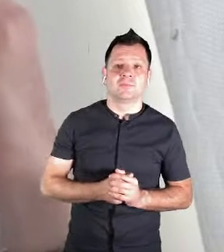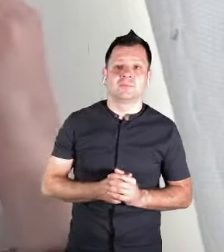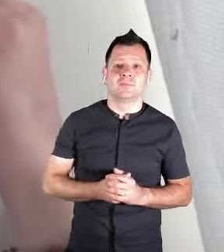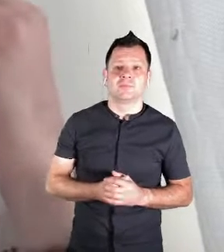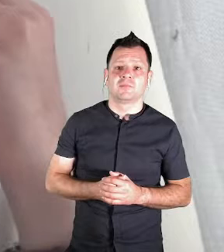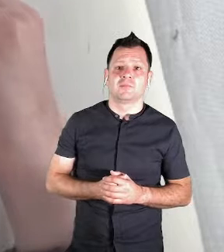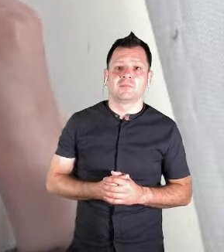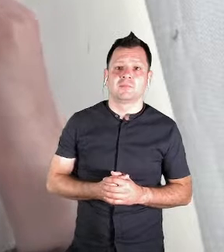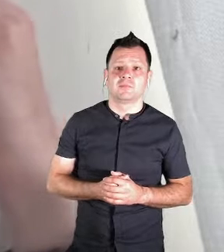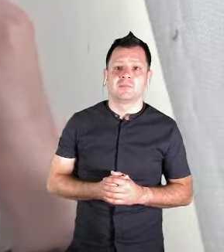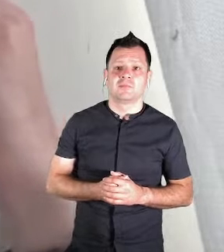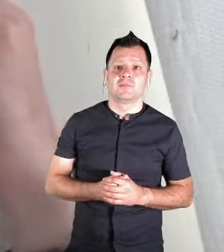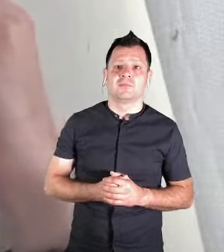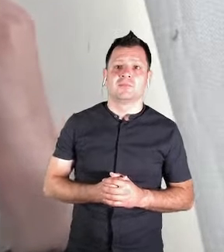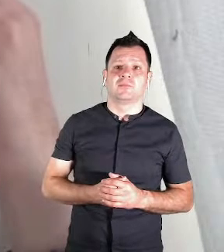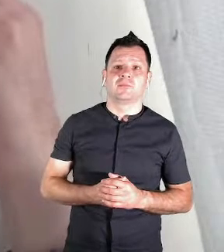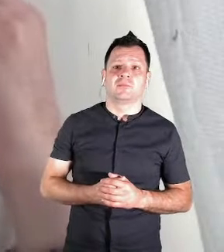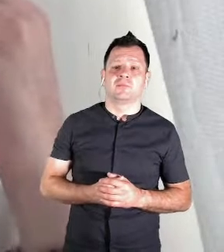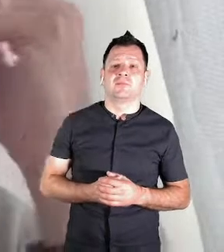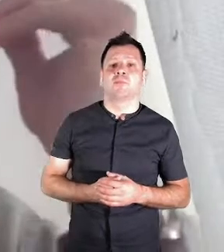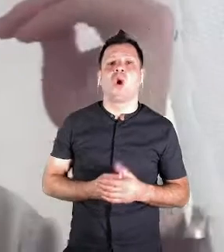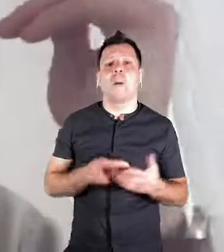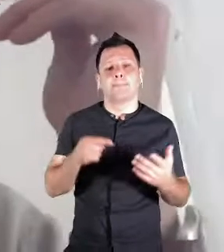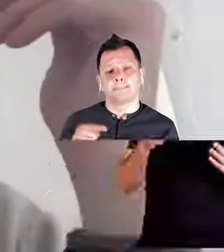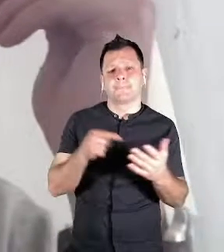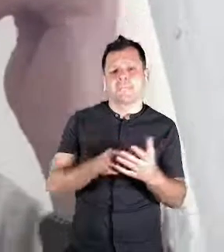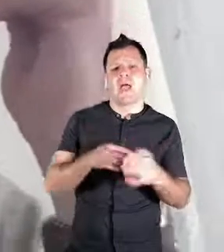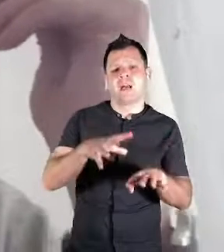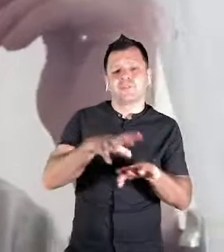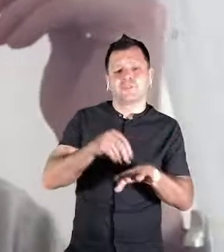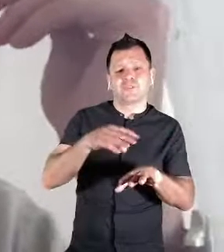and darkness several months of the year. So